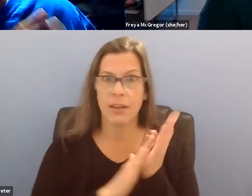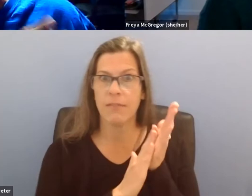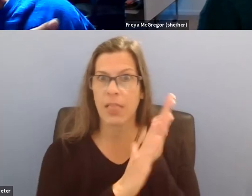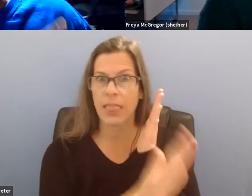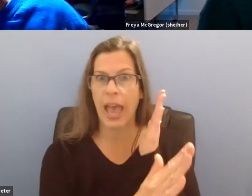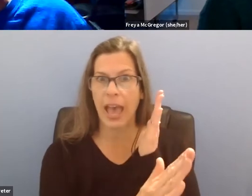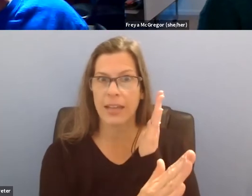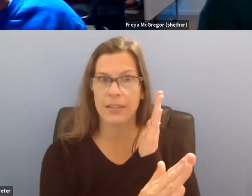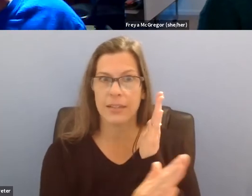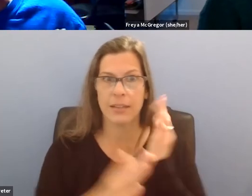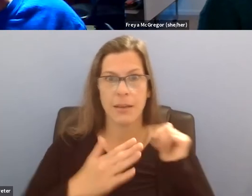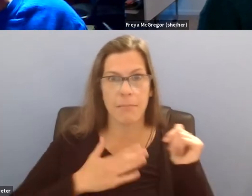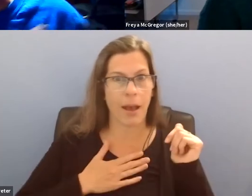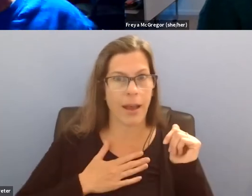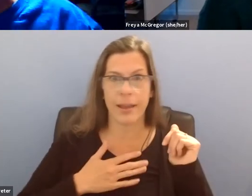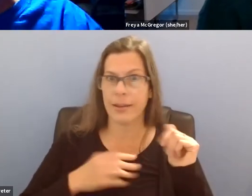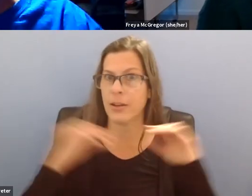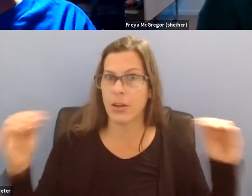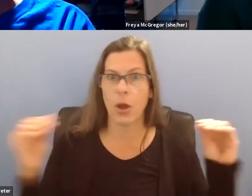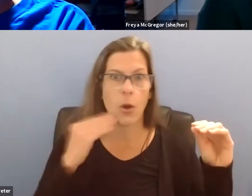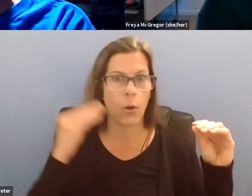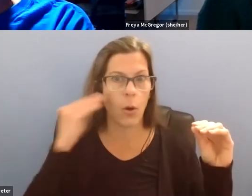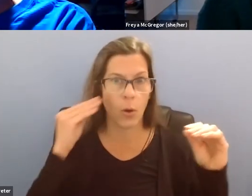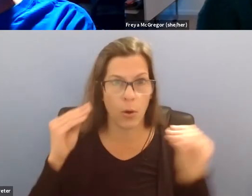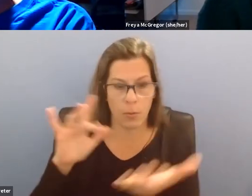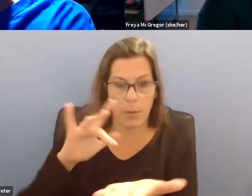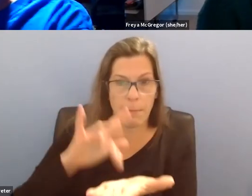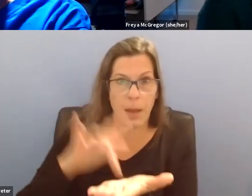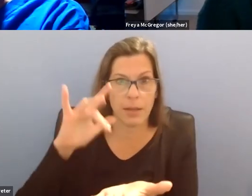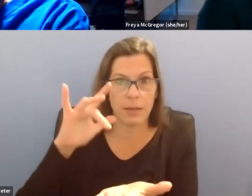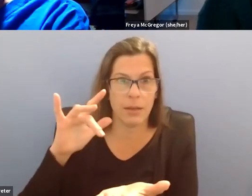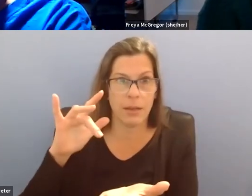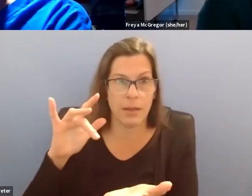Mine doesn't even have a home button accidentally started mine.